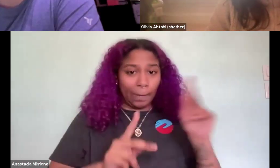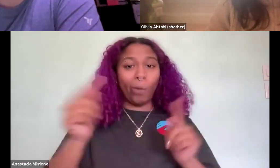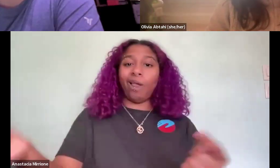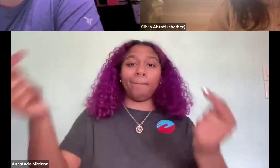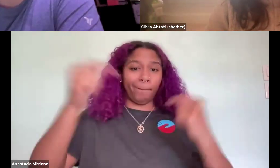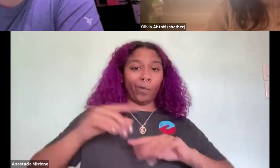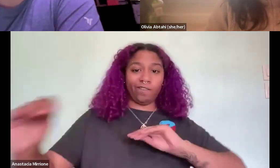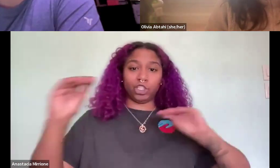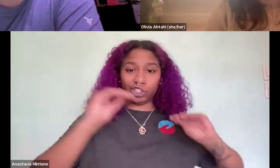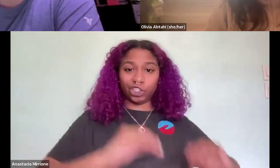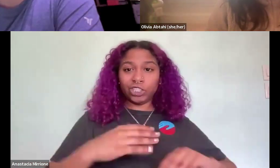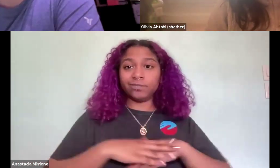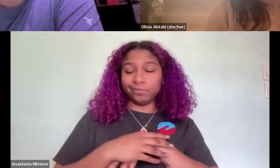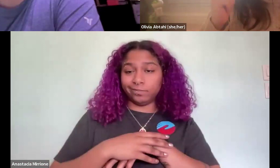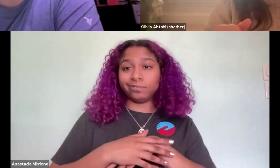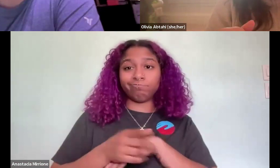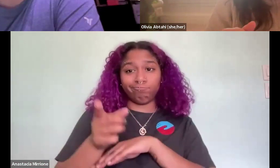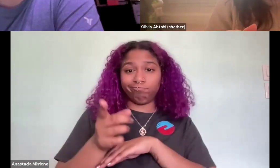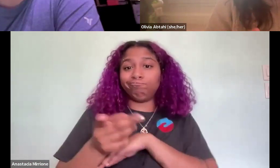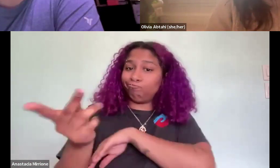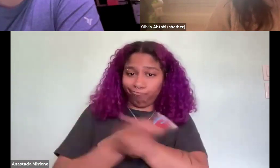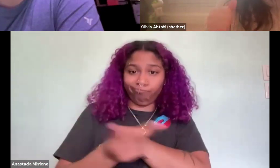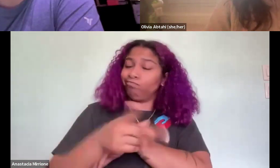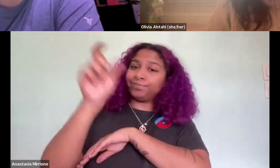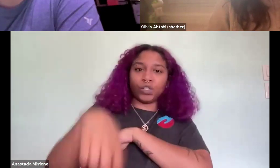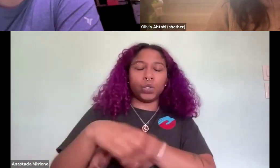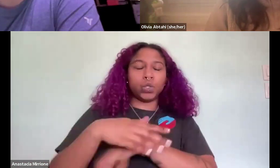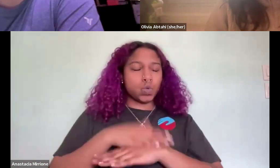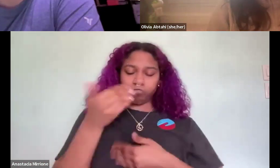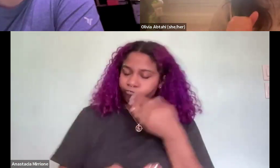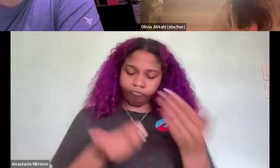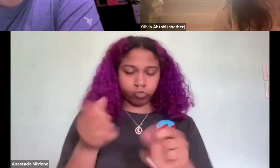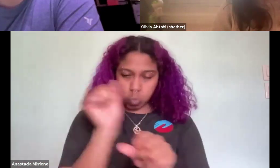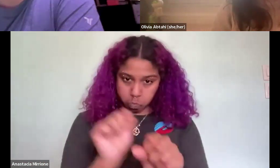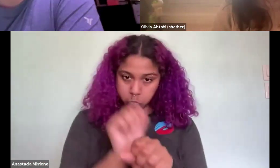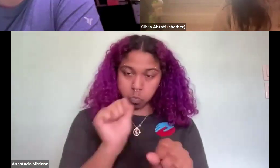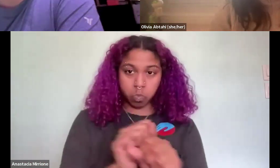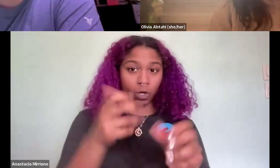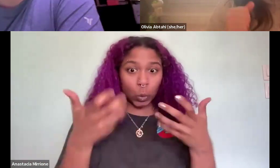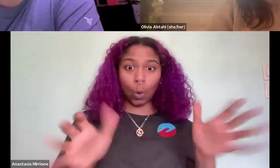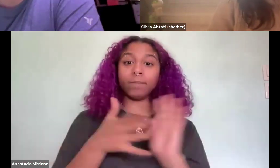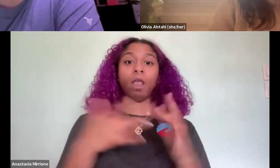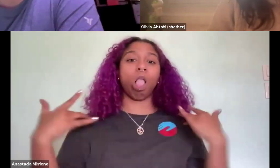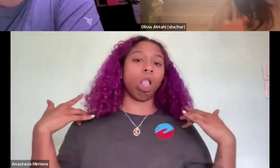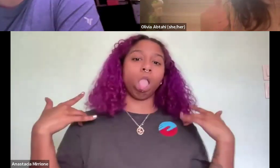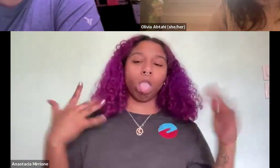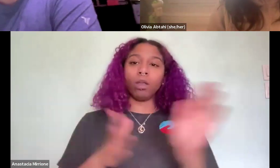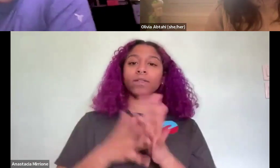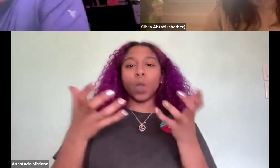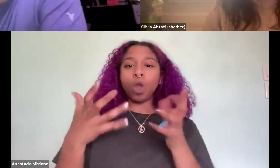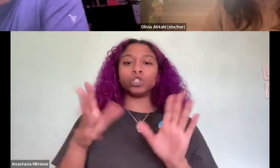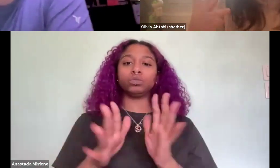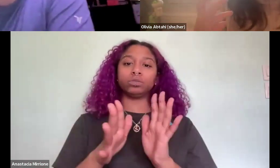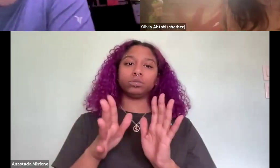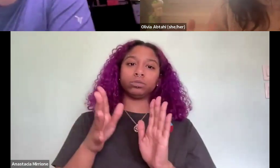well. These are the folks who kind of have to put their head down, get the work done. They don't want to be flashy. They want to assimilate. They want to do